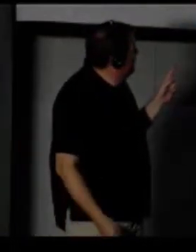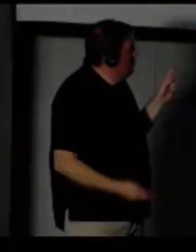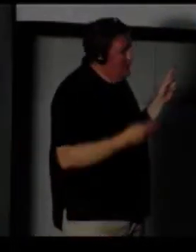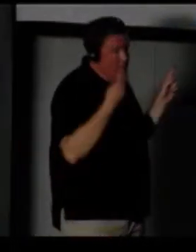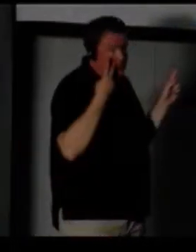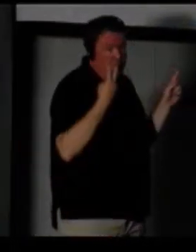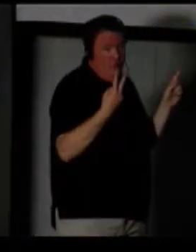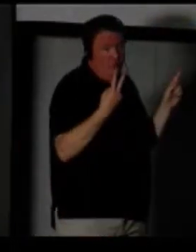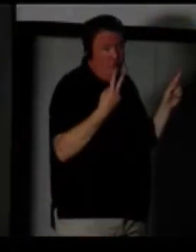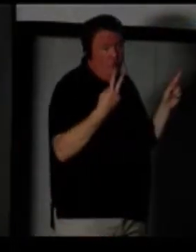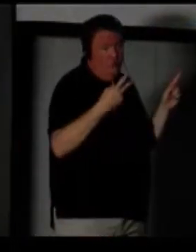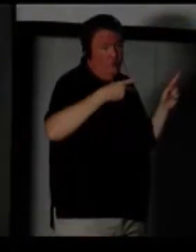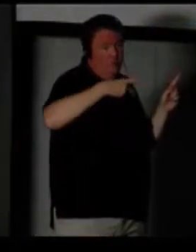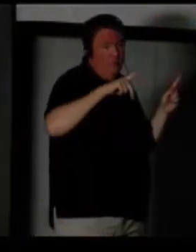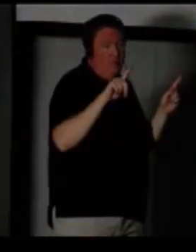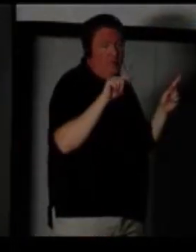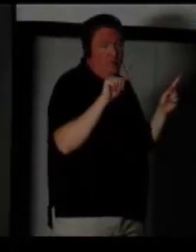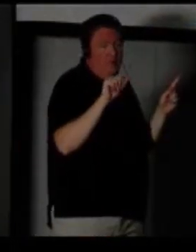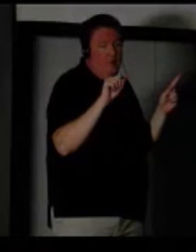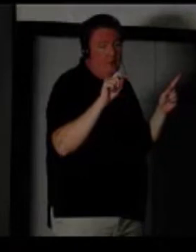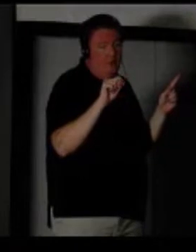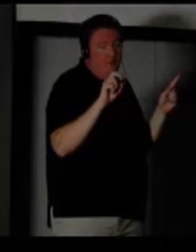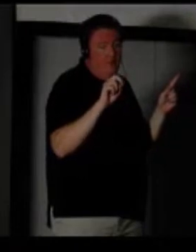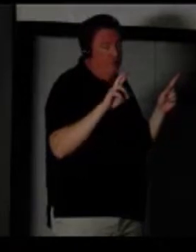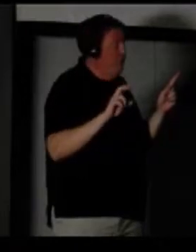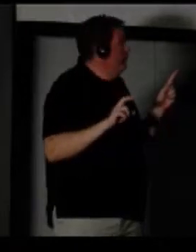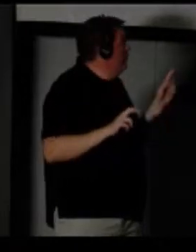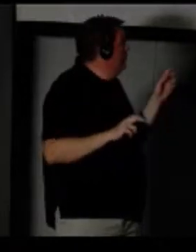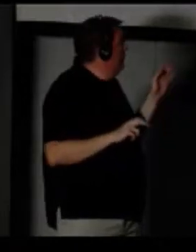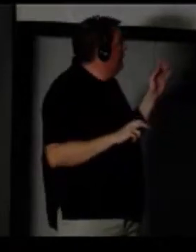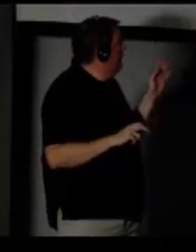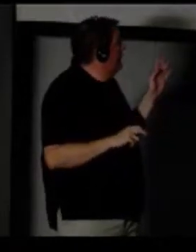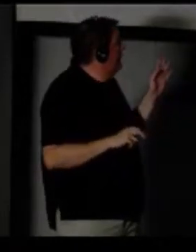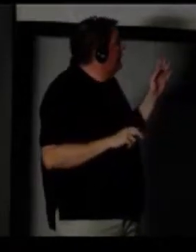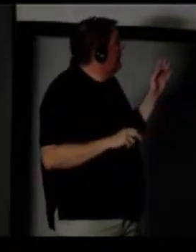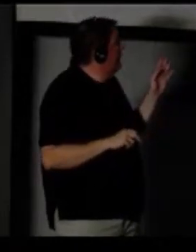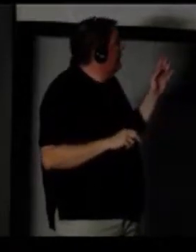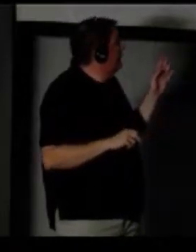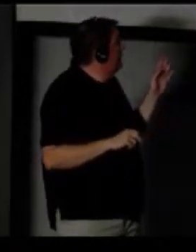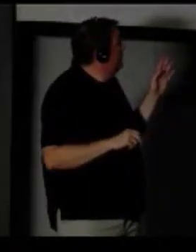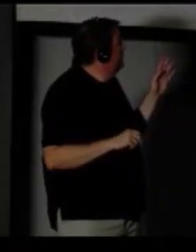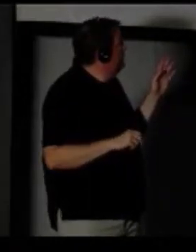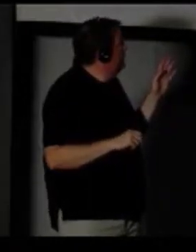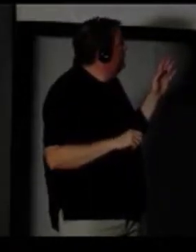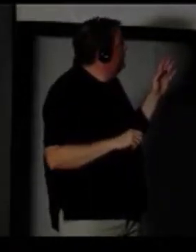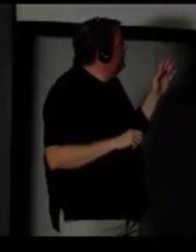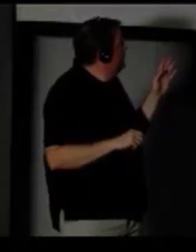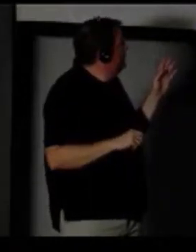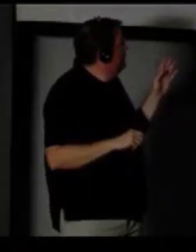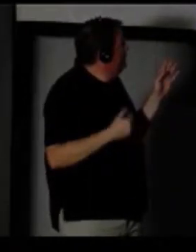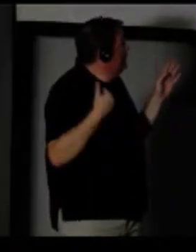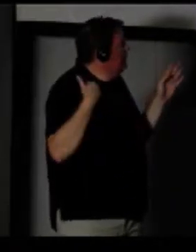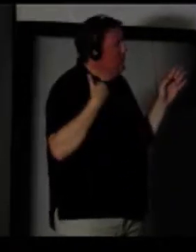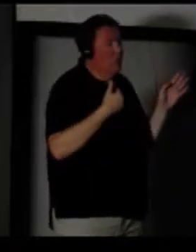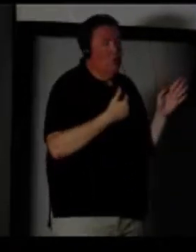plasters. And again, to give you a sense of the one-to-one relationship, which, you know, we very amateurly had started to measure